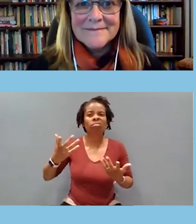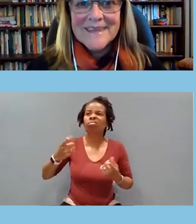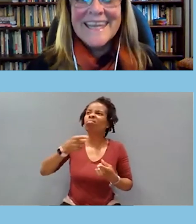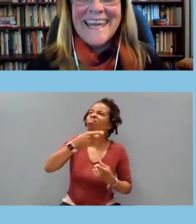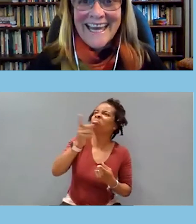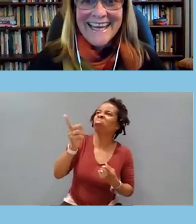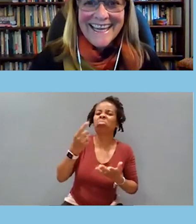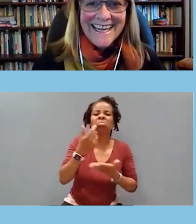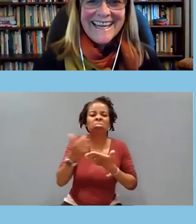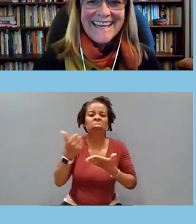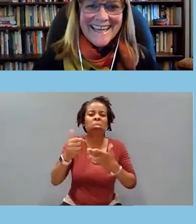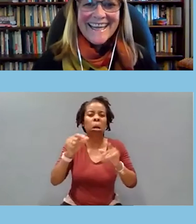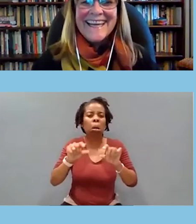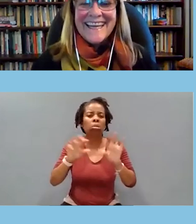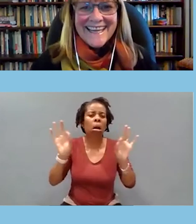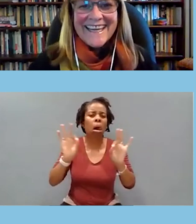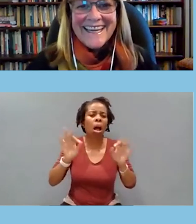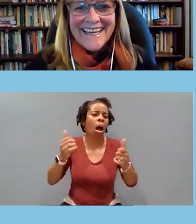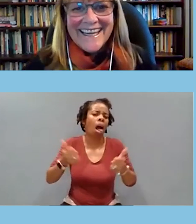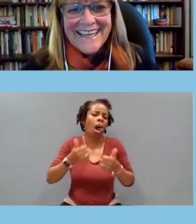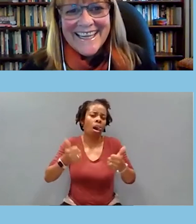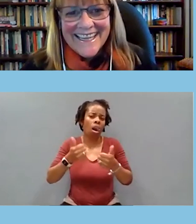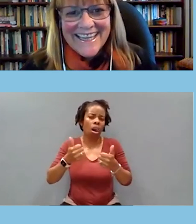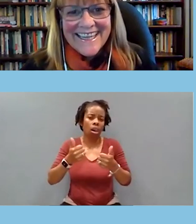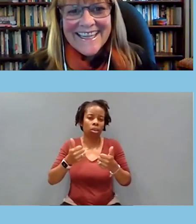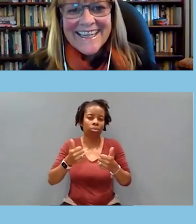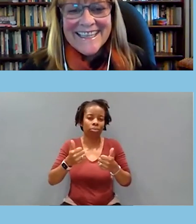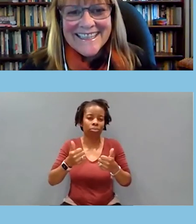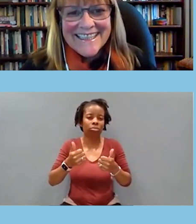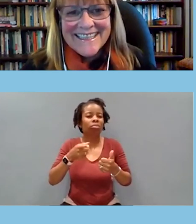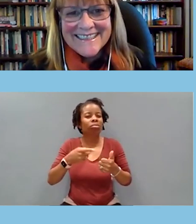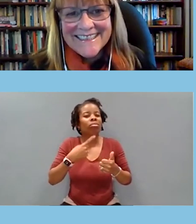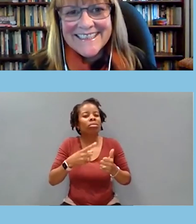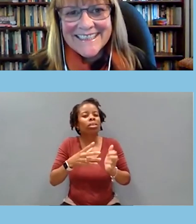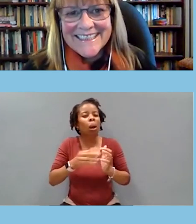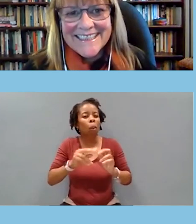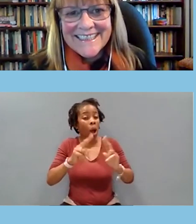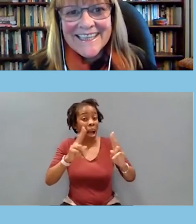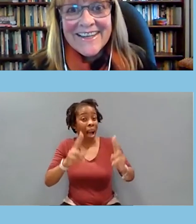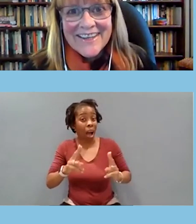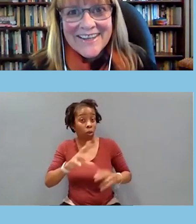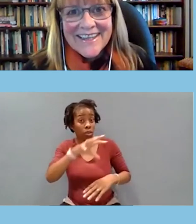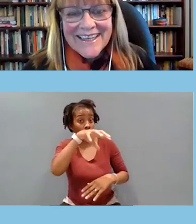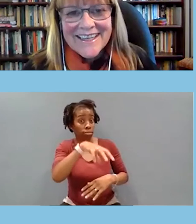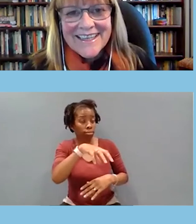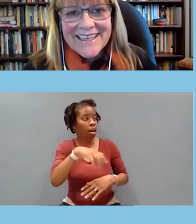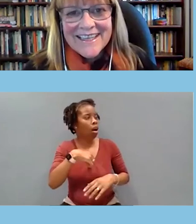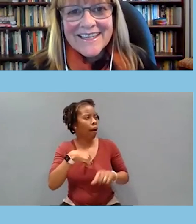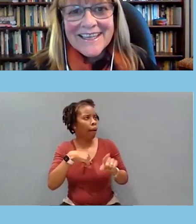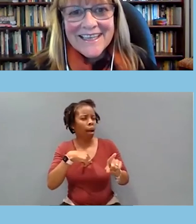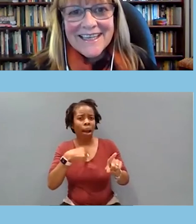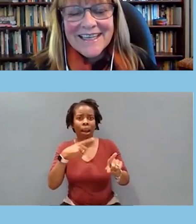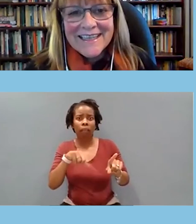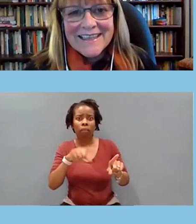captioned. And to sort of to point at one aspect of the house and to sort of to acknowledge what's there that makes it